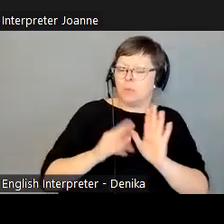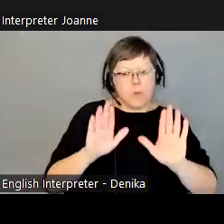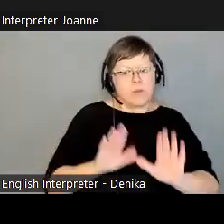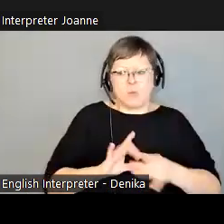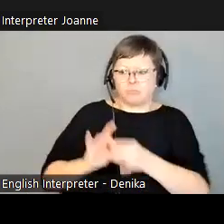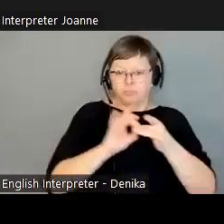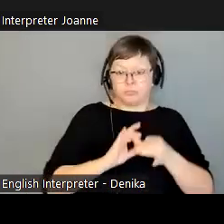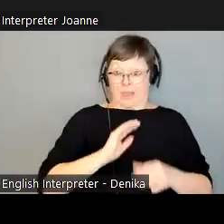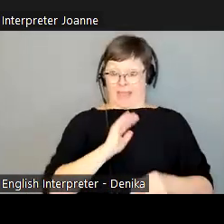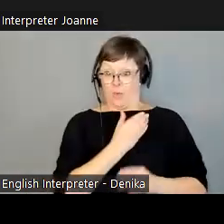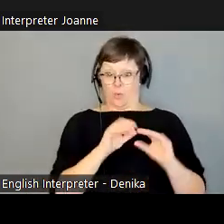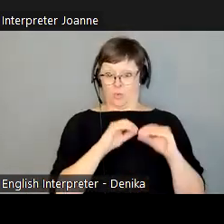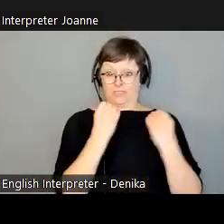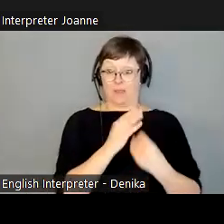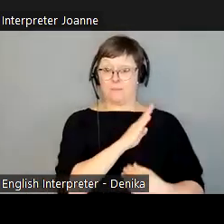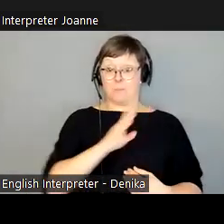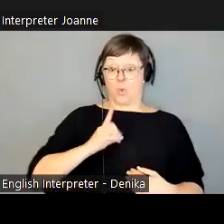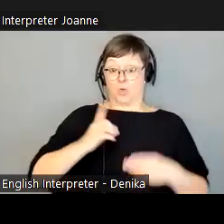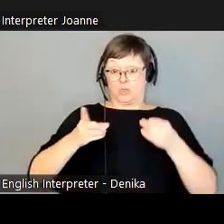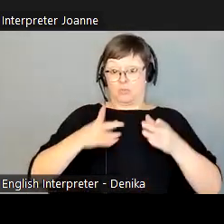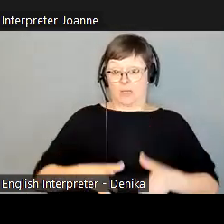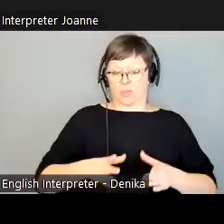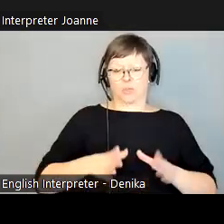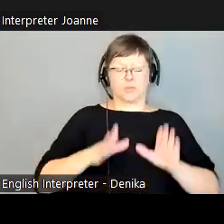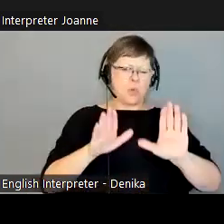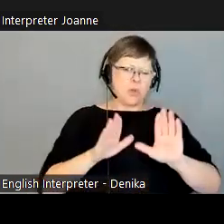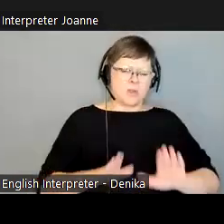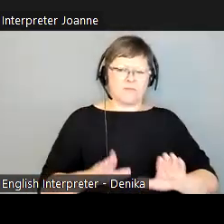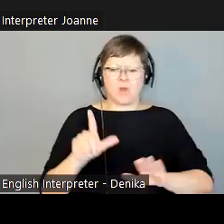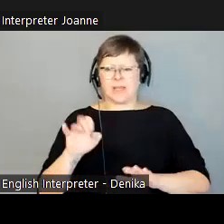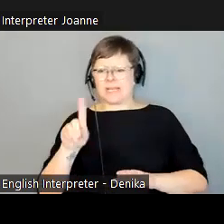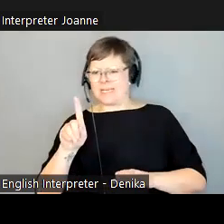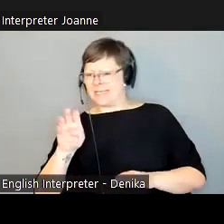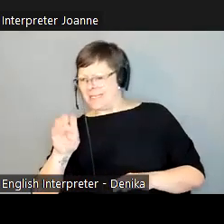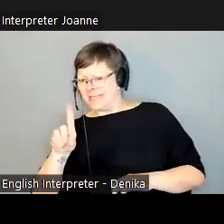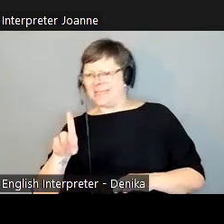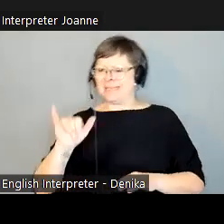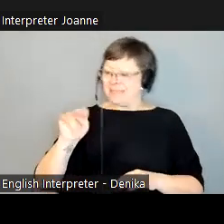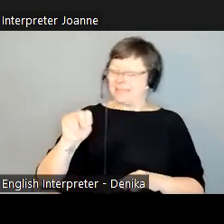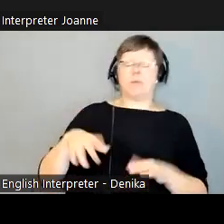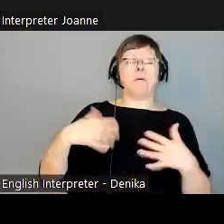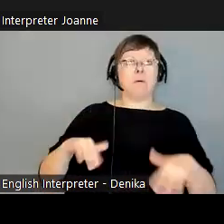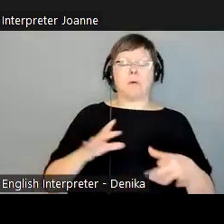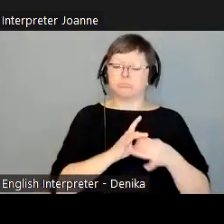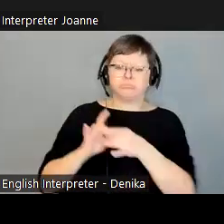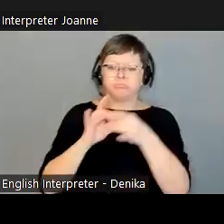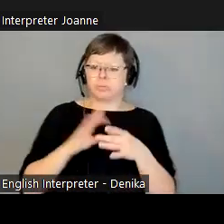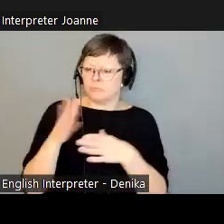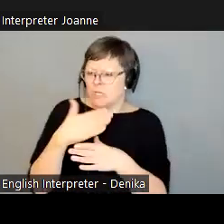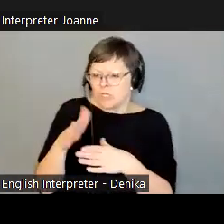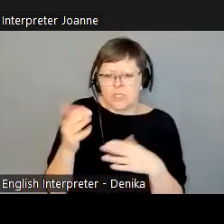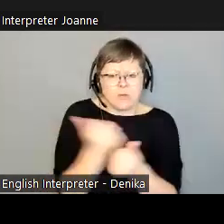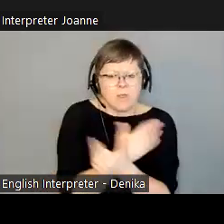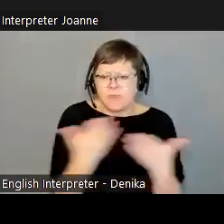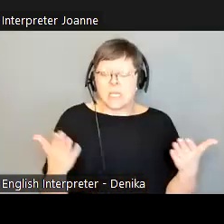our organization. Our board of directors are very supportive about sharing everything that we do. So if you have